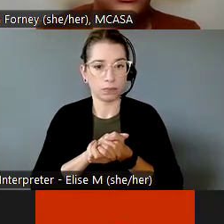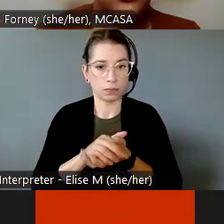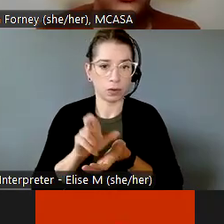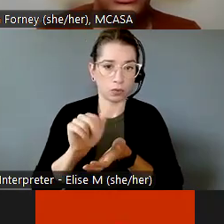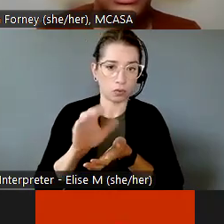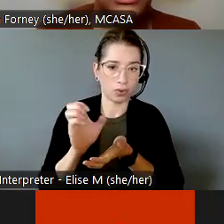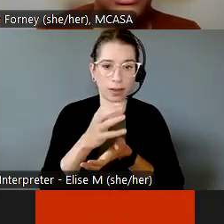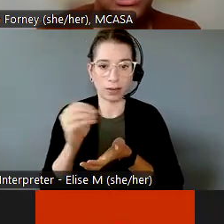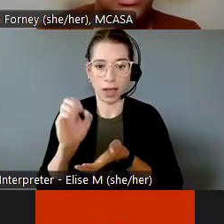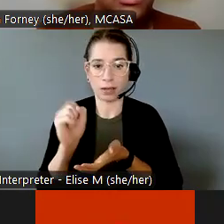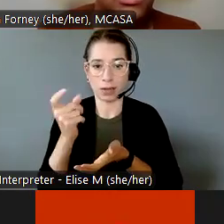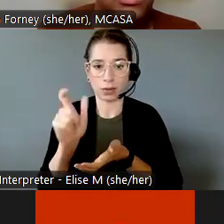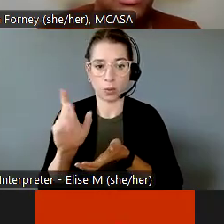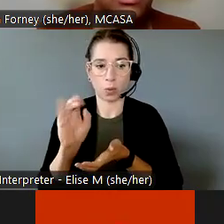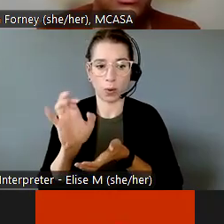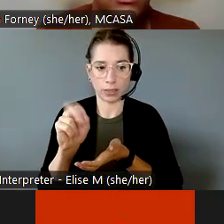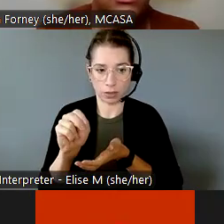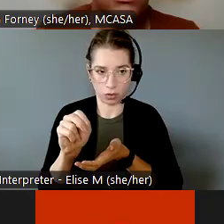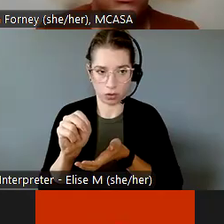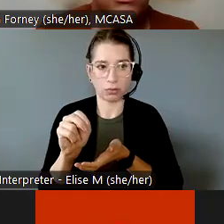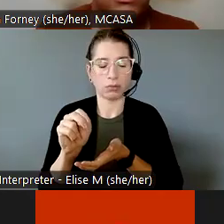race and sexual orientation.